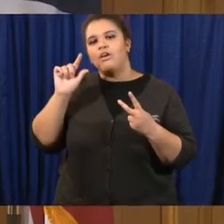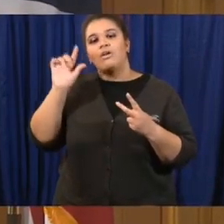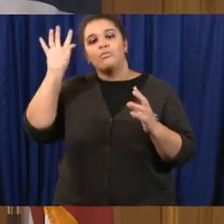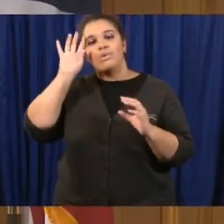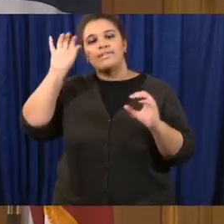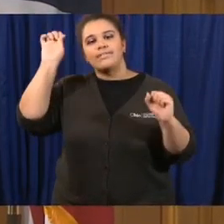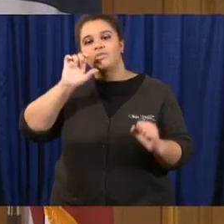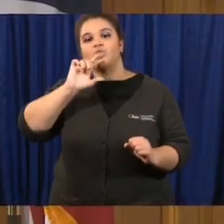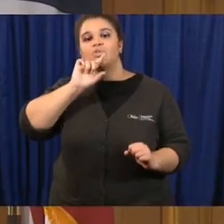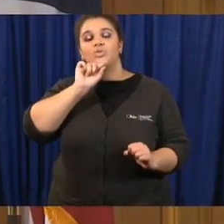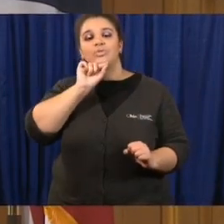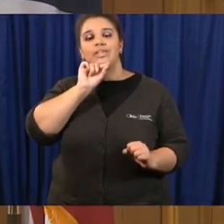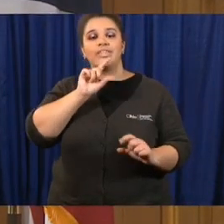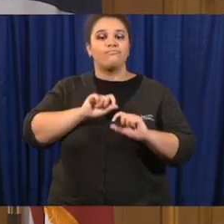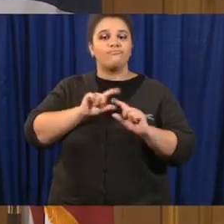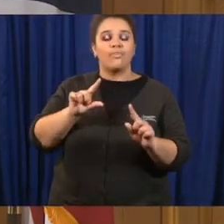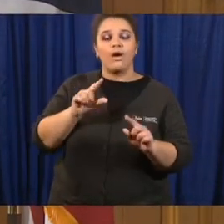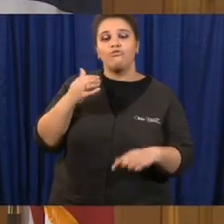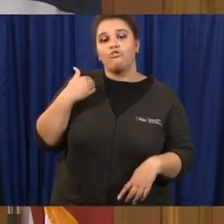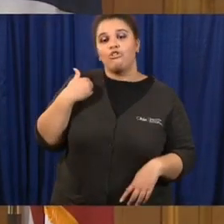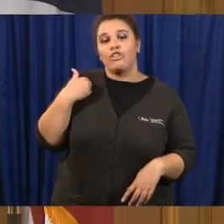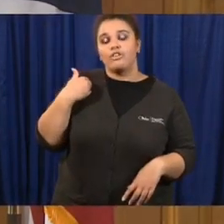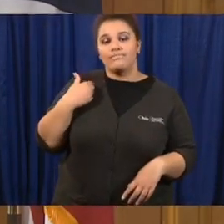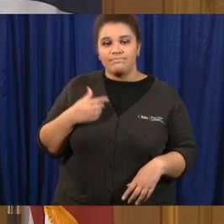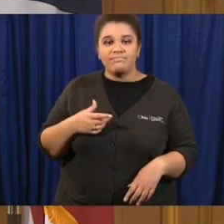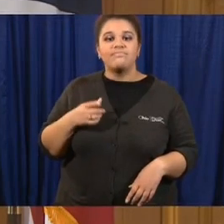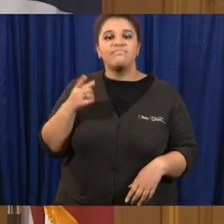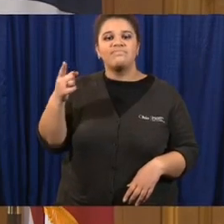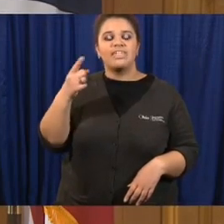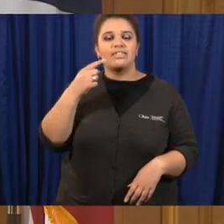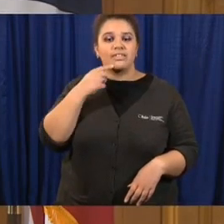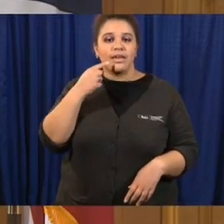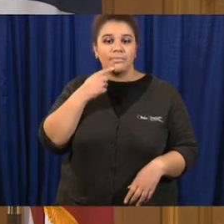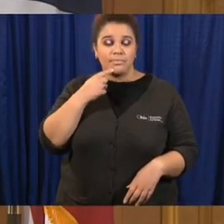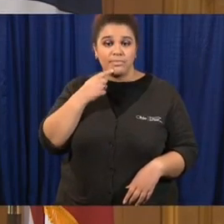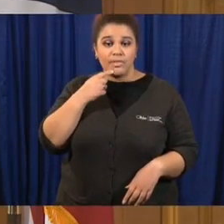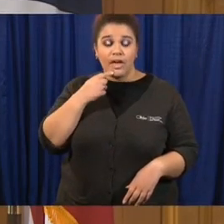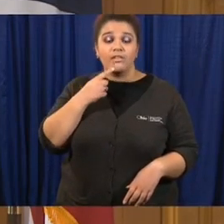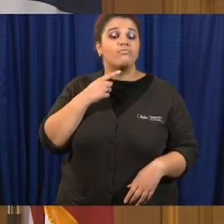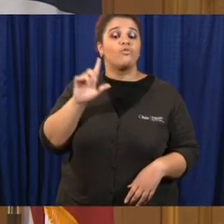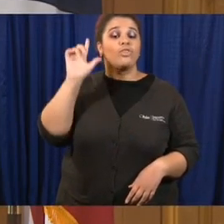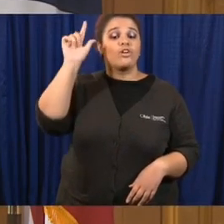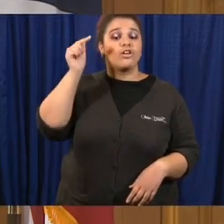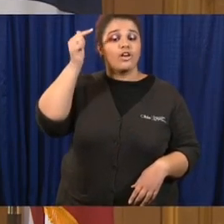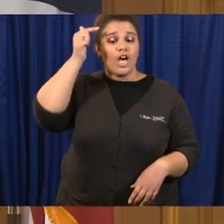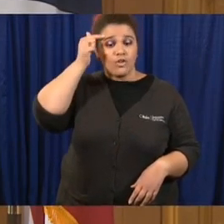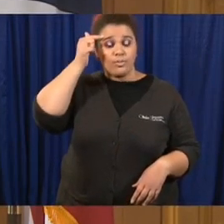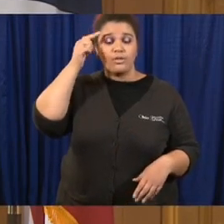Hi, this is Jeremy Pelzer with Cleveland.com, and my question's for Governor DeWine, please. Thanks.